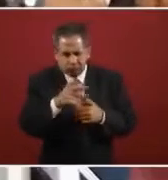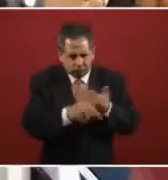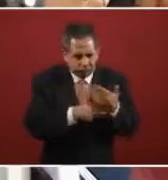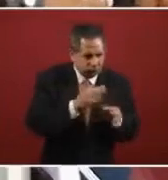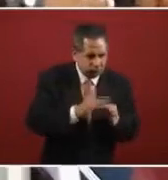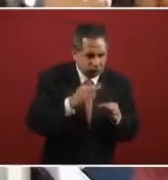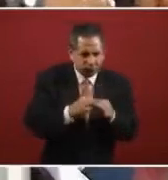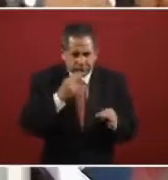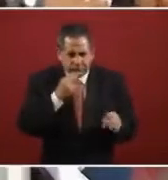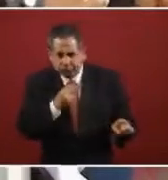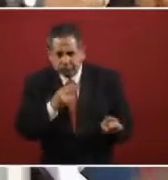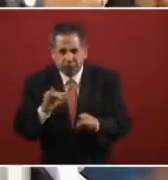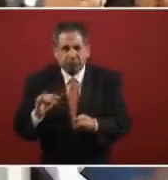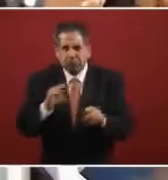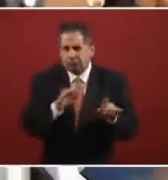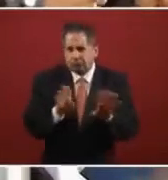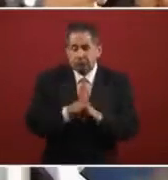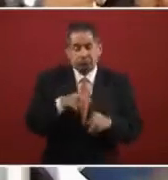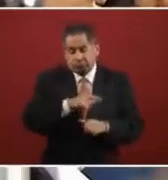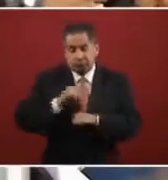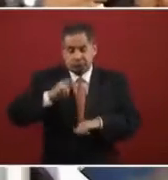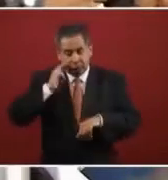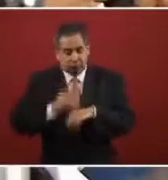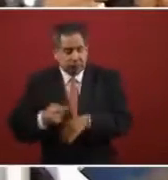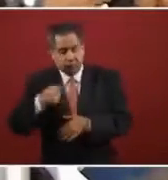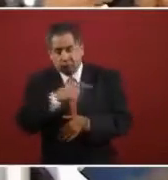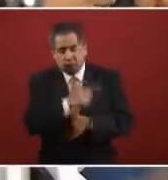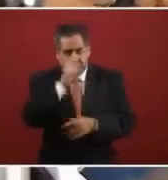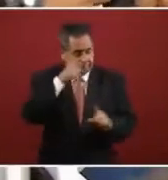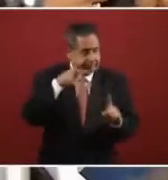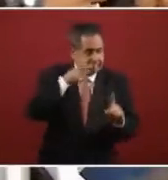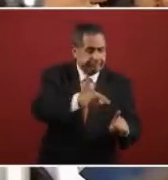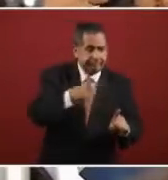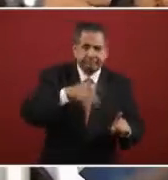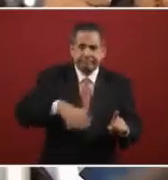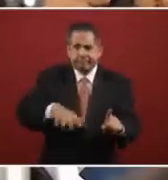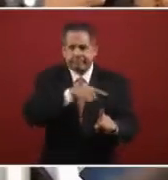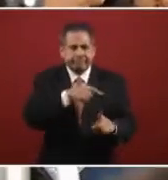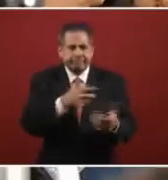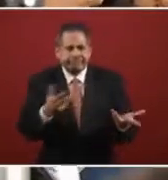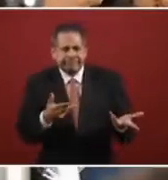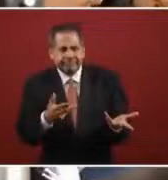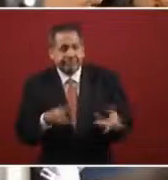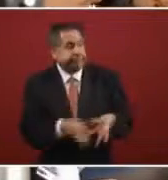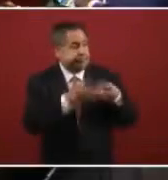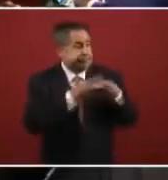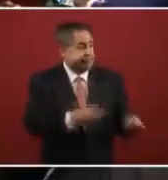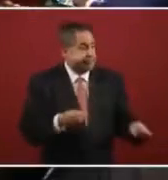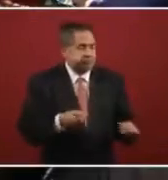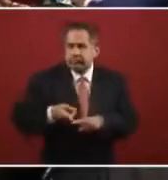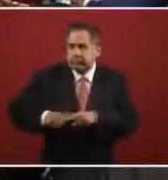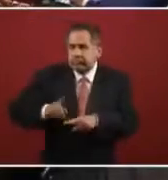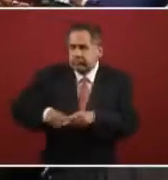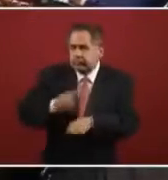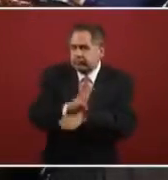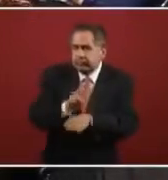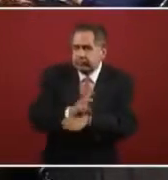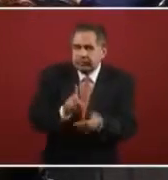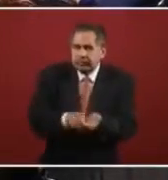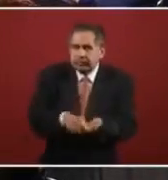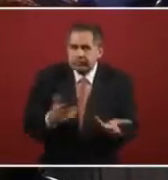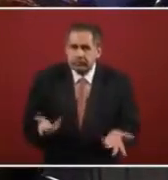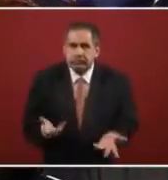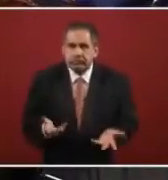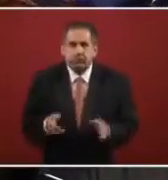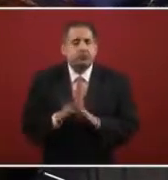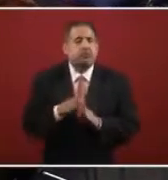Yeah, Y si they, están they want him to funcionando o put no a tanto para program poder ser that'll, competitivo como para lo que you fueron know, creados. No protect le the preocupa programs si and desaparece the el Coneval o